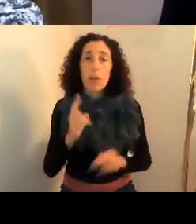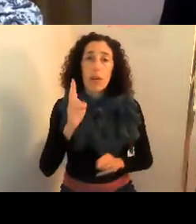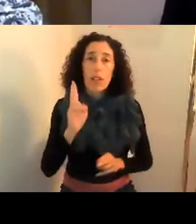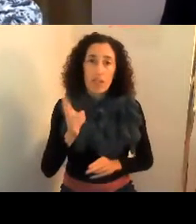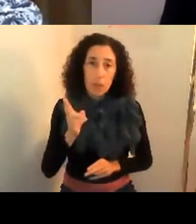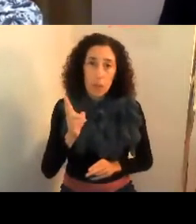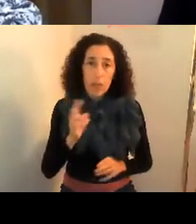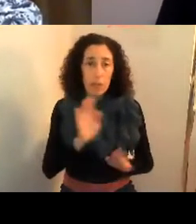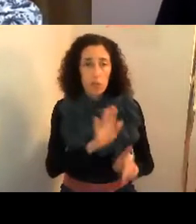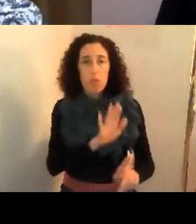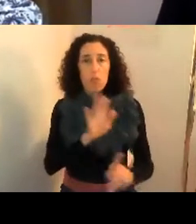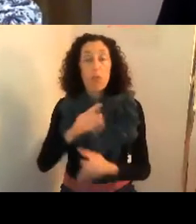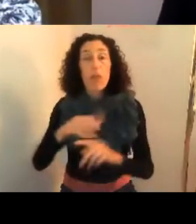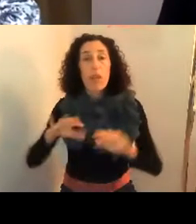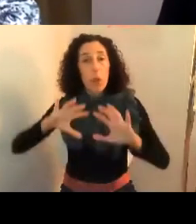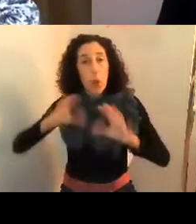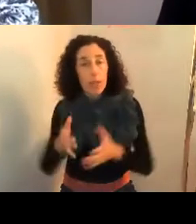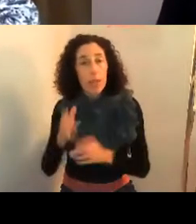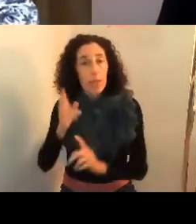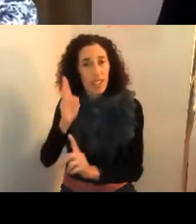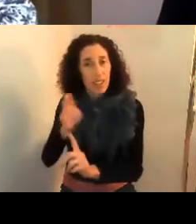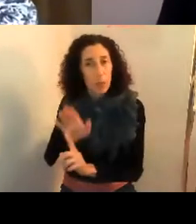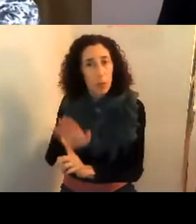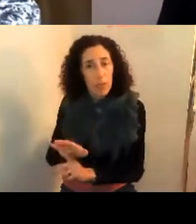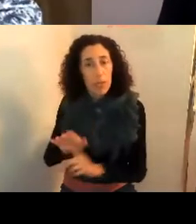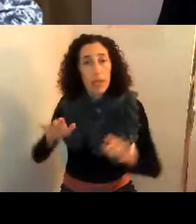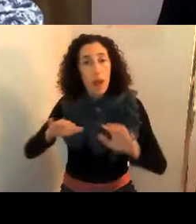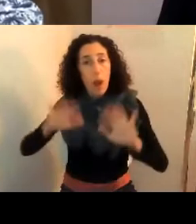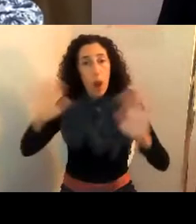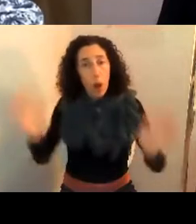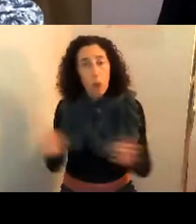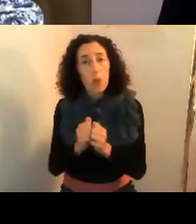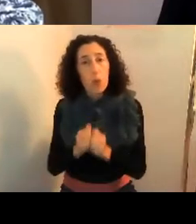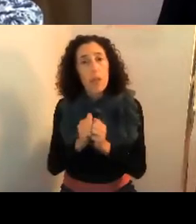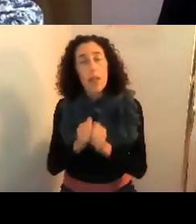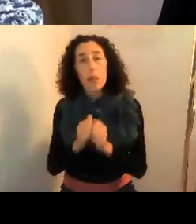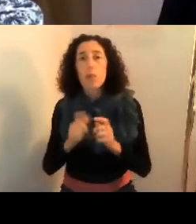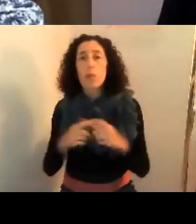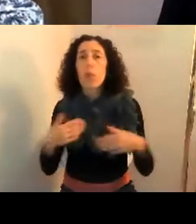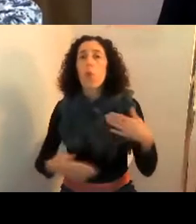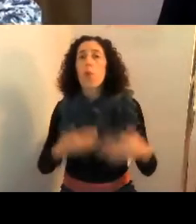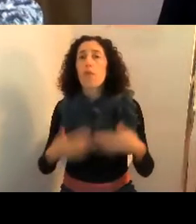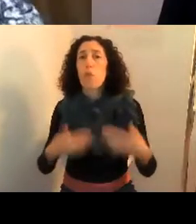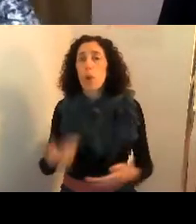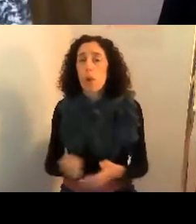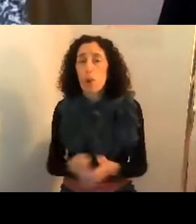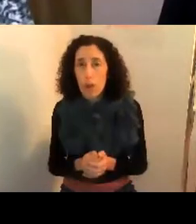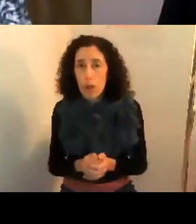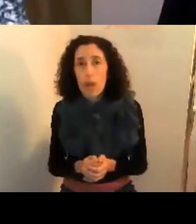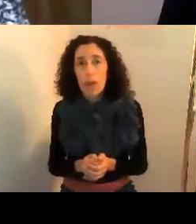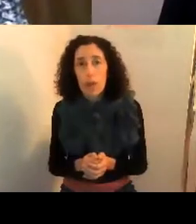to come together and move forward. So that's an example of success. I'll say in terms of challenges, I